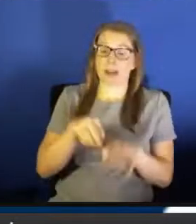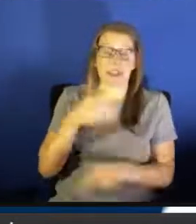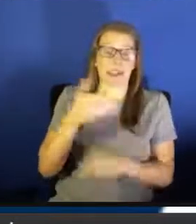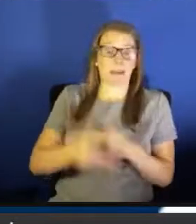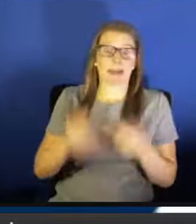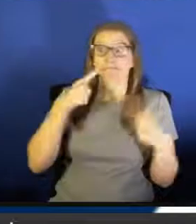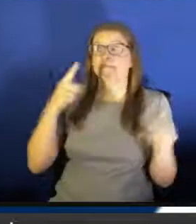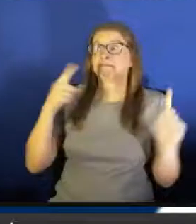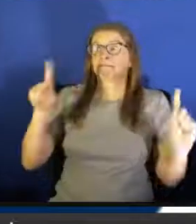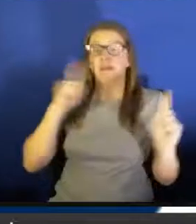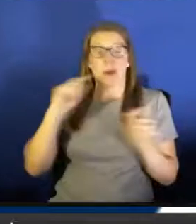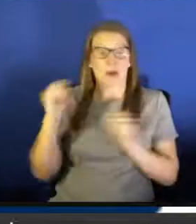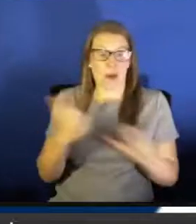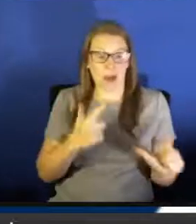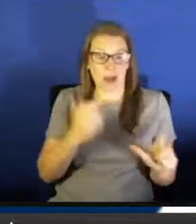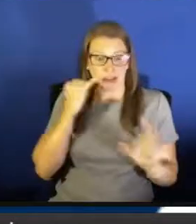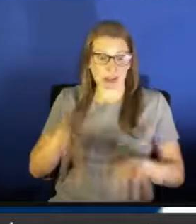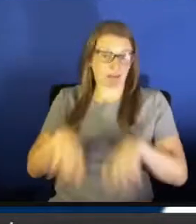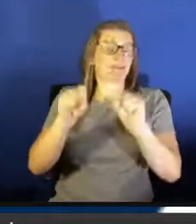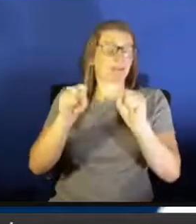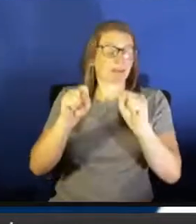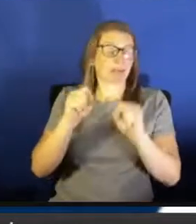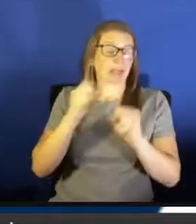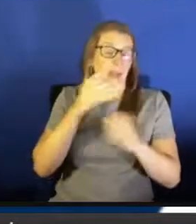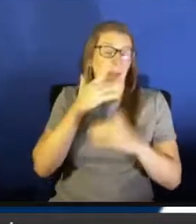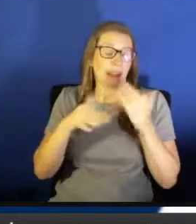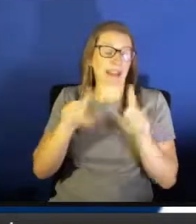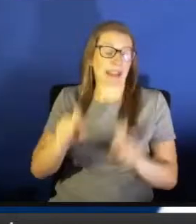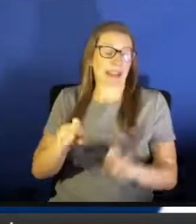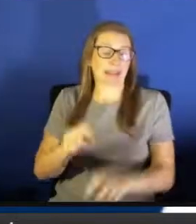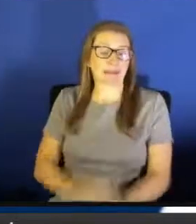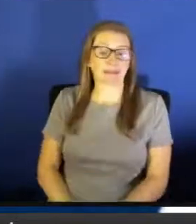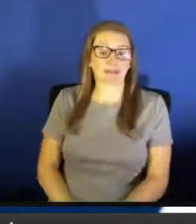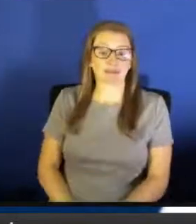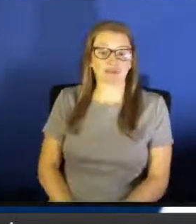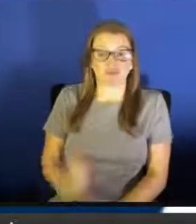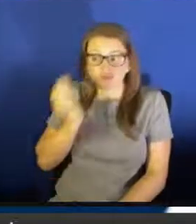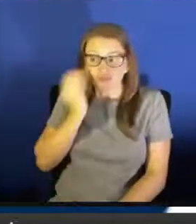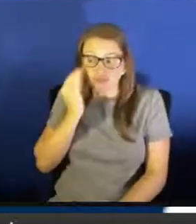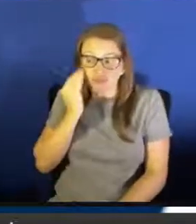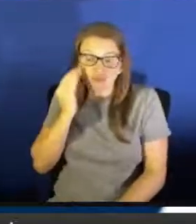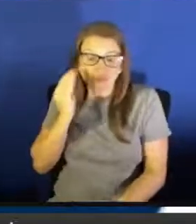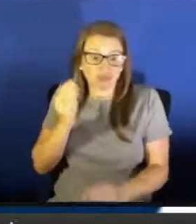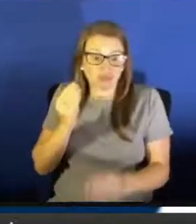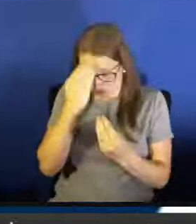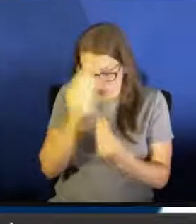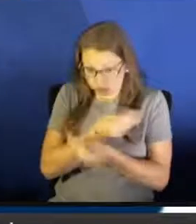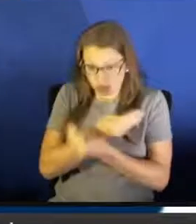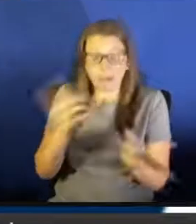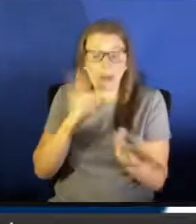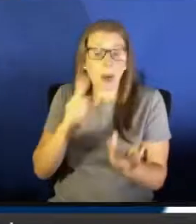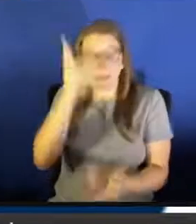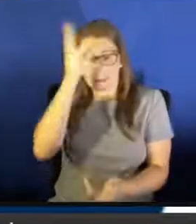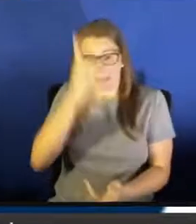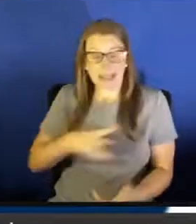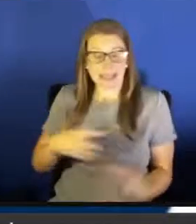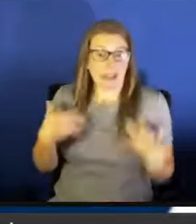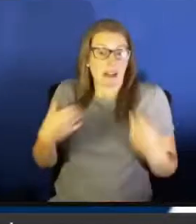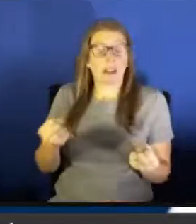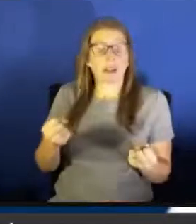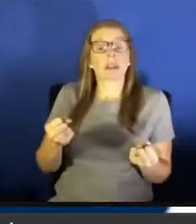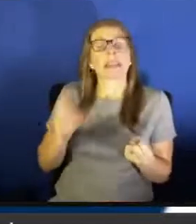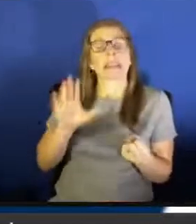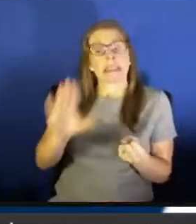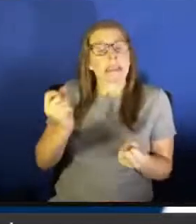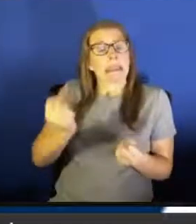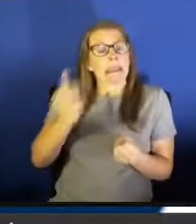accomplishment. So I think we just want to raise awareness for men's health as part of that, and also encourage folks that while it's scary to think about